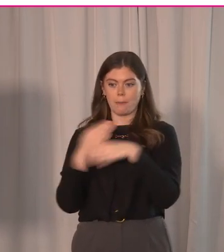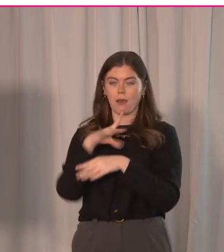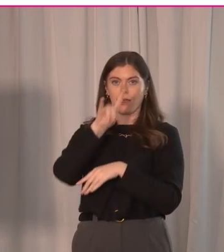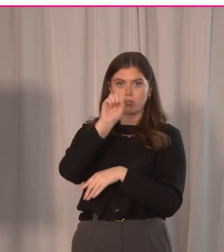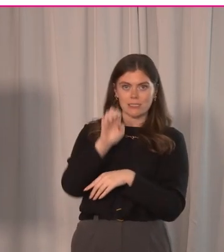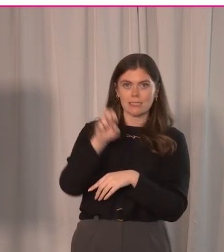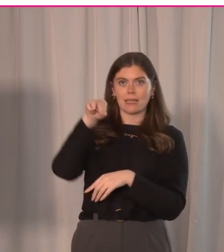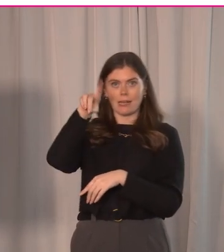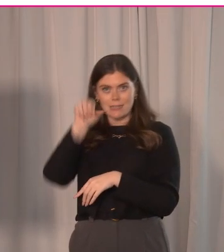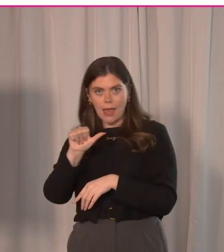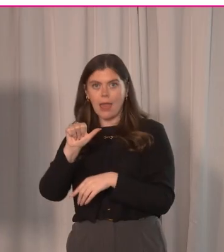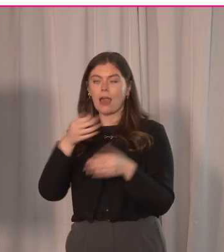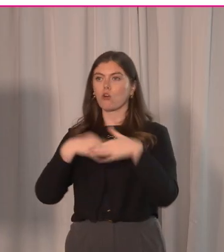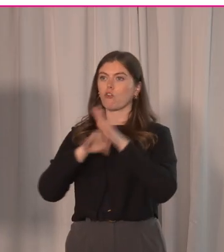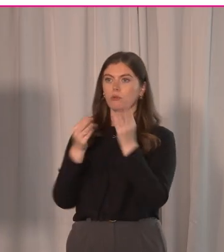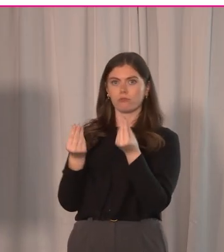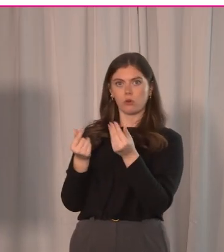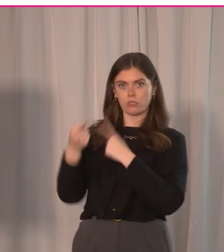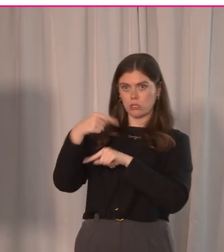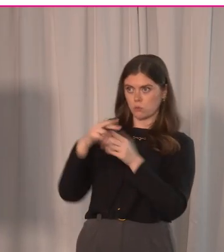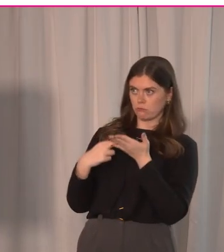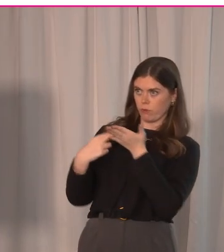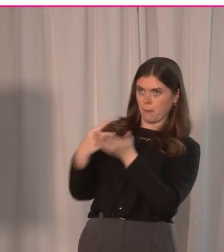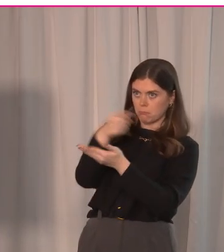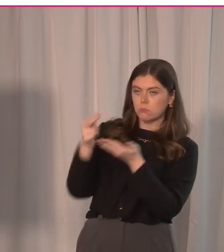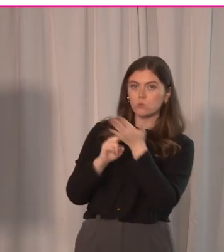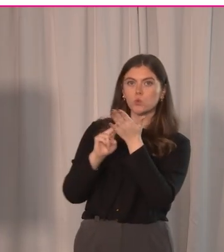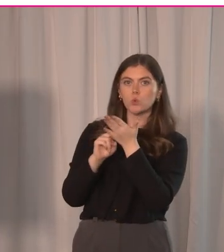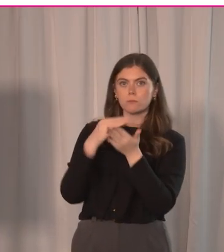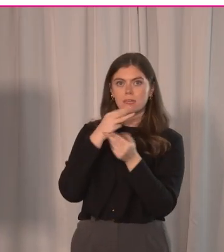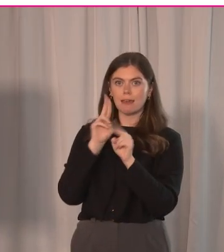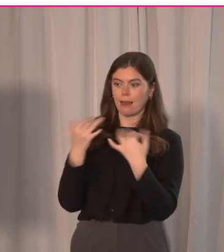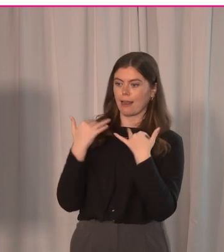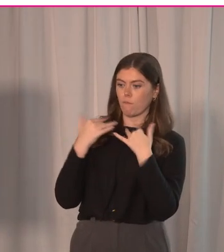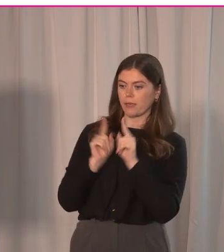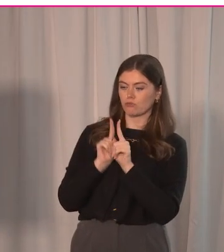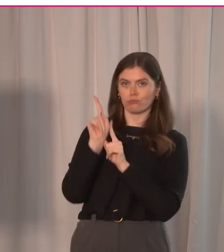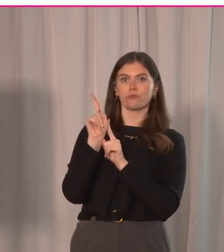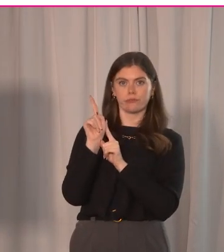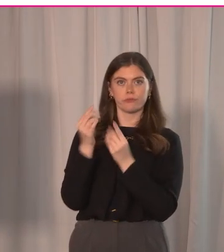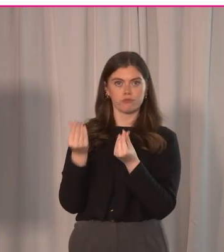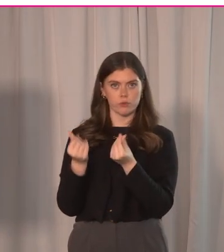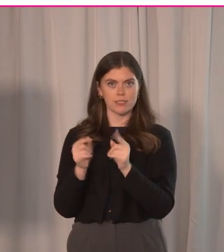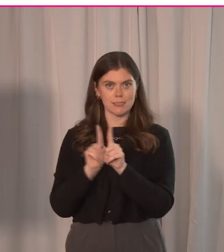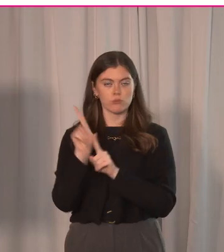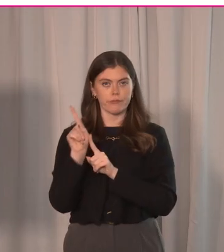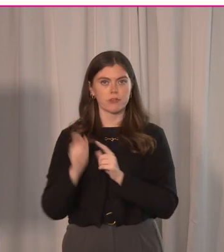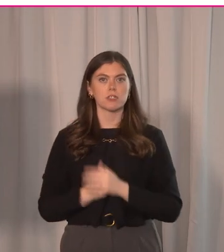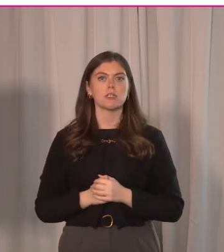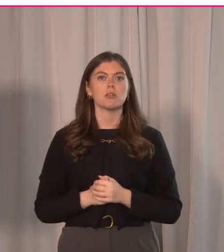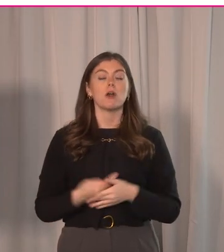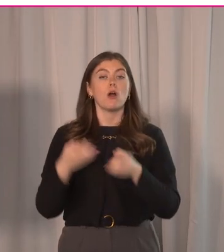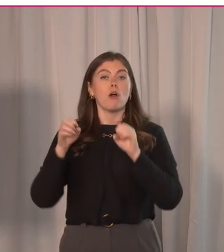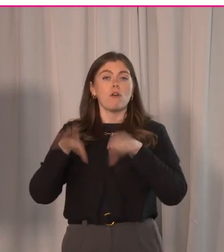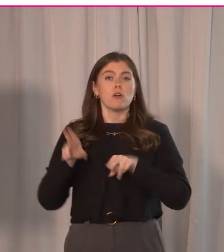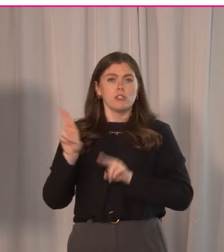and government resources, to use these in order to improve their information resources. Obviously, that there should